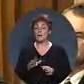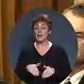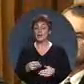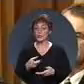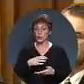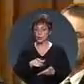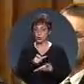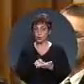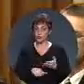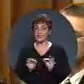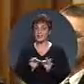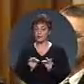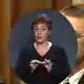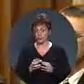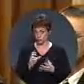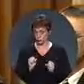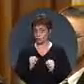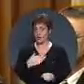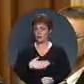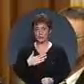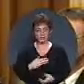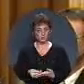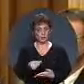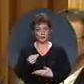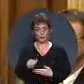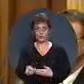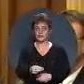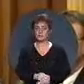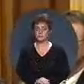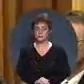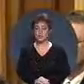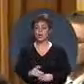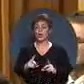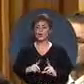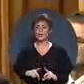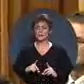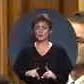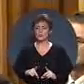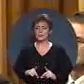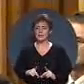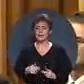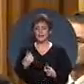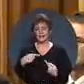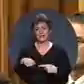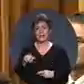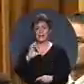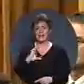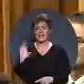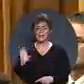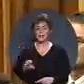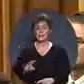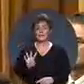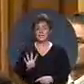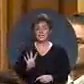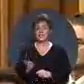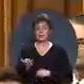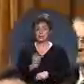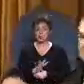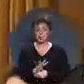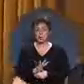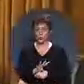table it. It indicates he was there in California from the 16th to the 20th of January. Accommodation, zero.